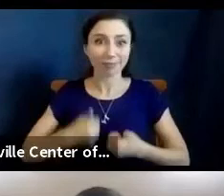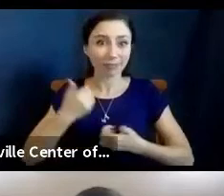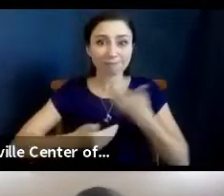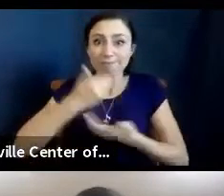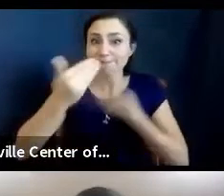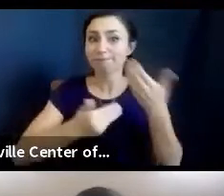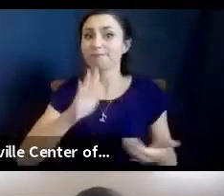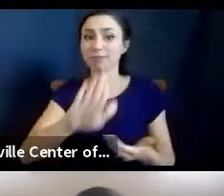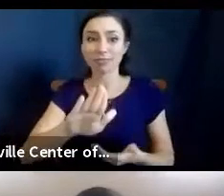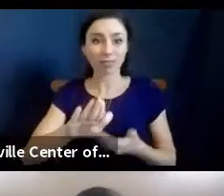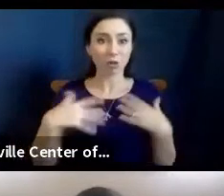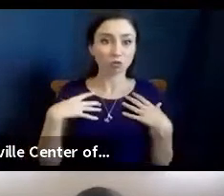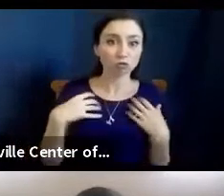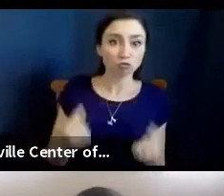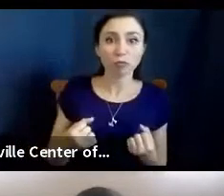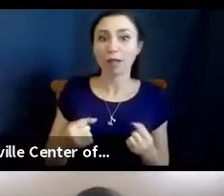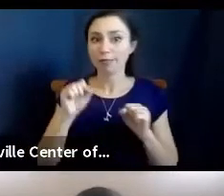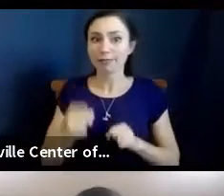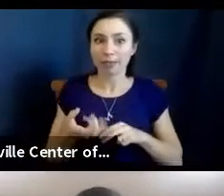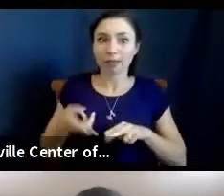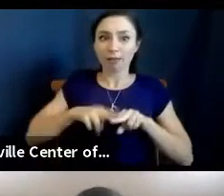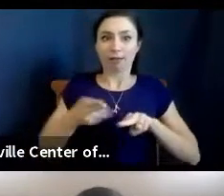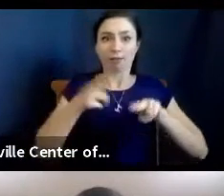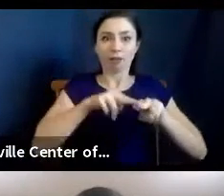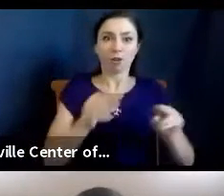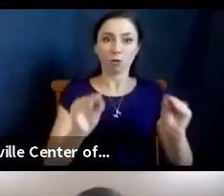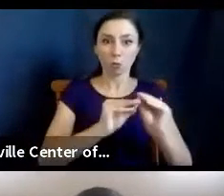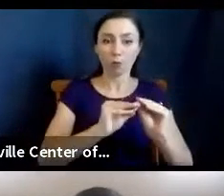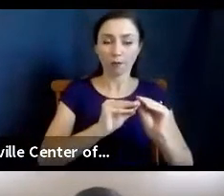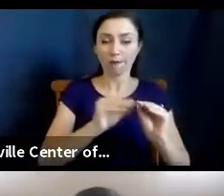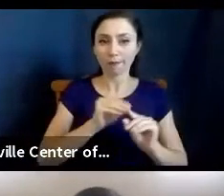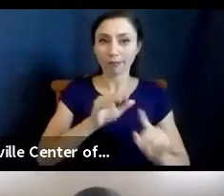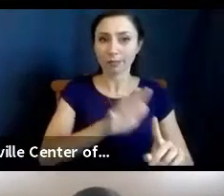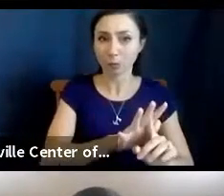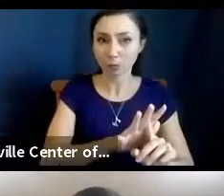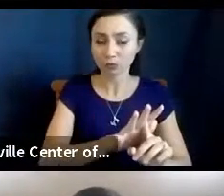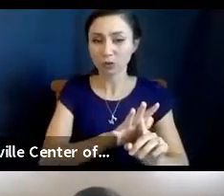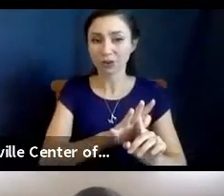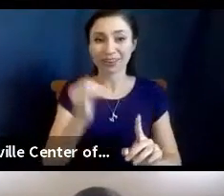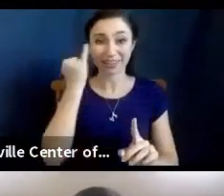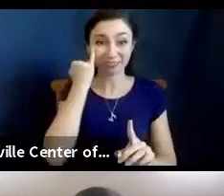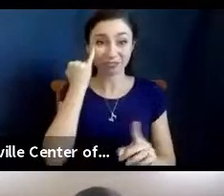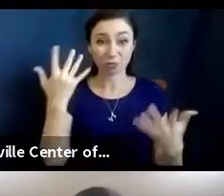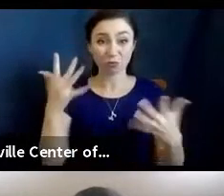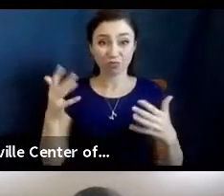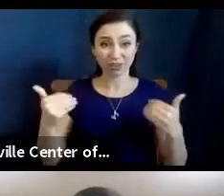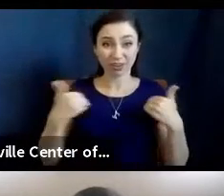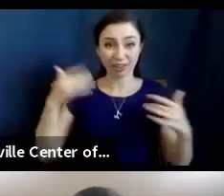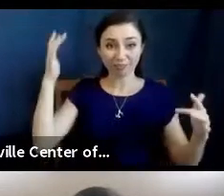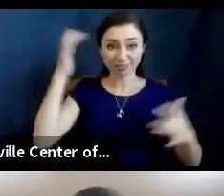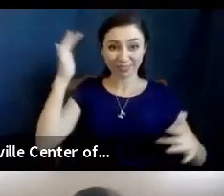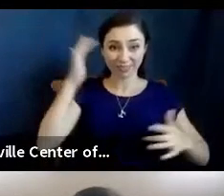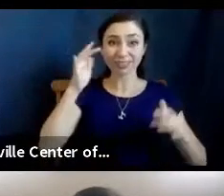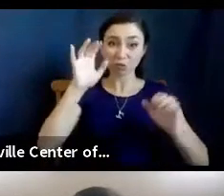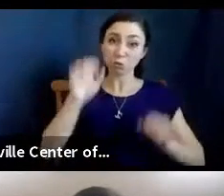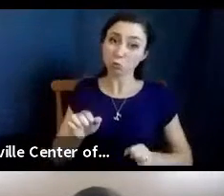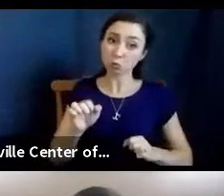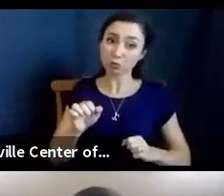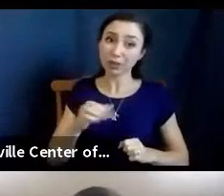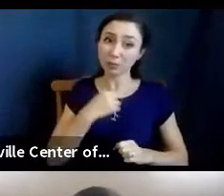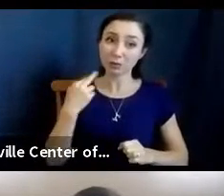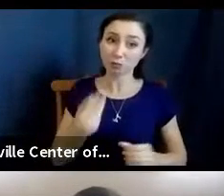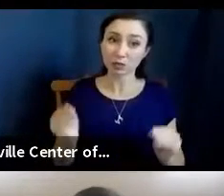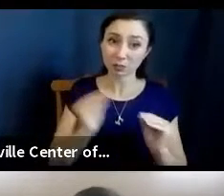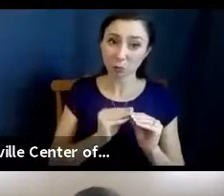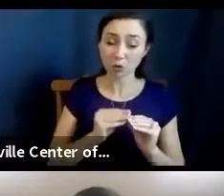improve safeguards for the elderly and immunocompromised who are at greater risk of death from COVID-19. Schools should reopen based on the data